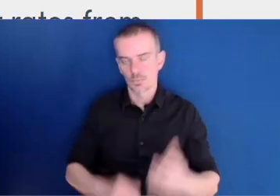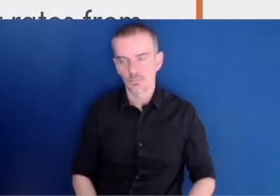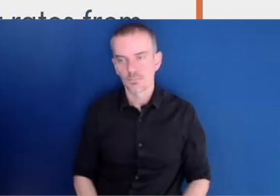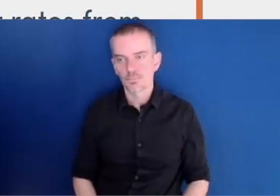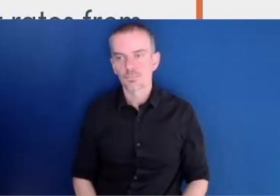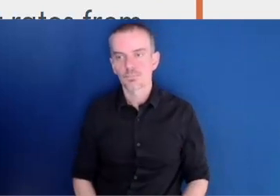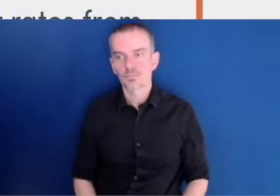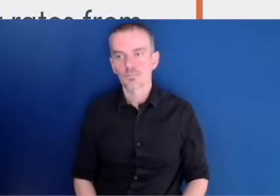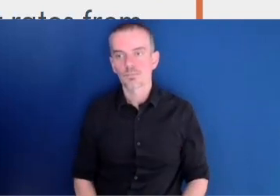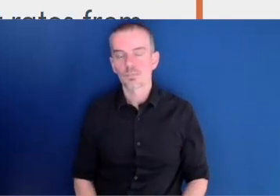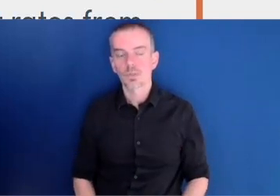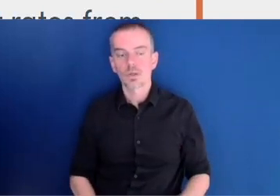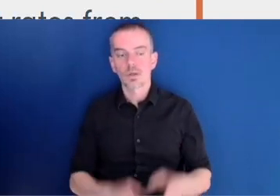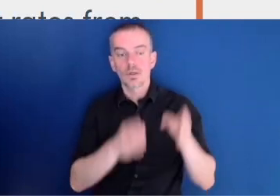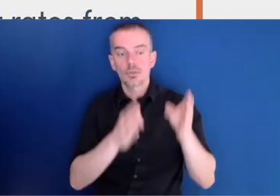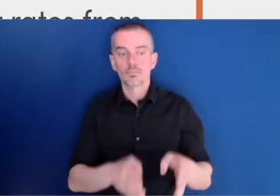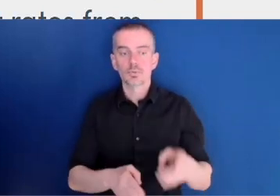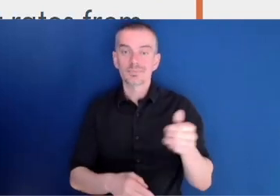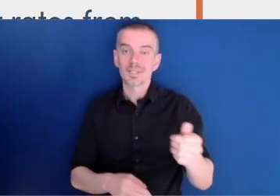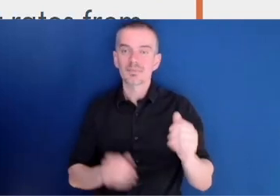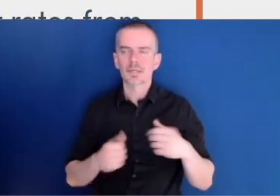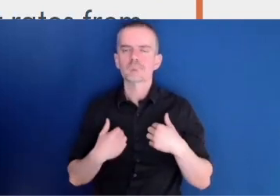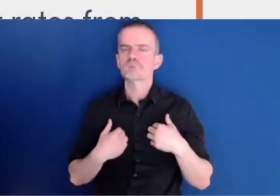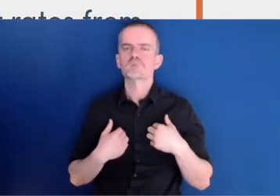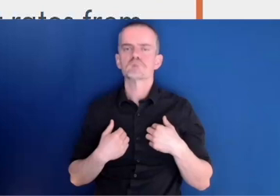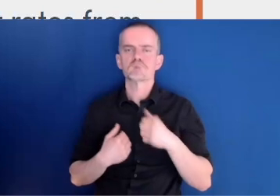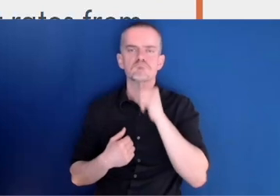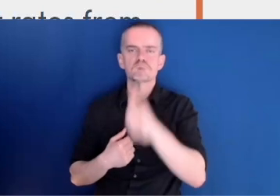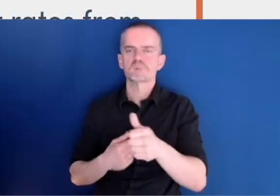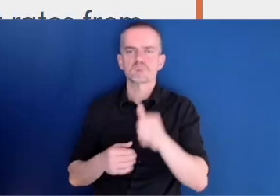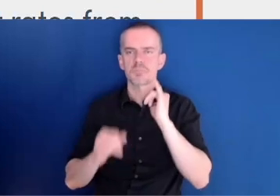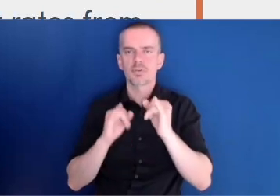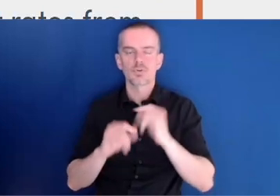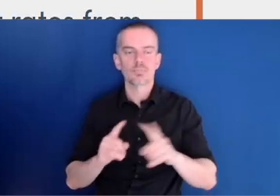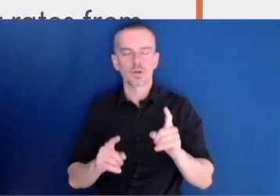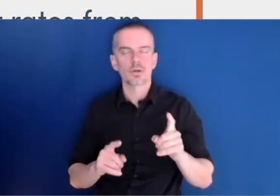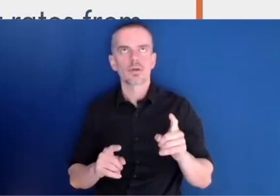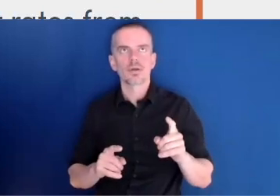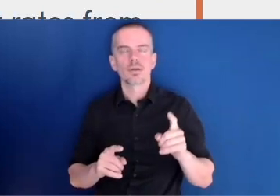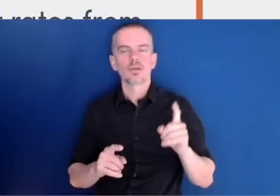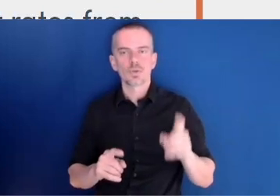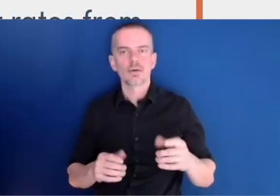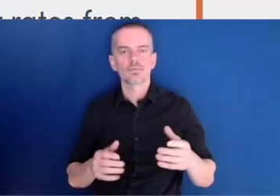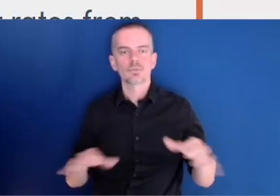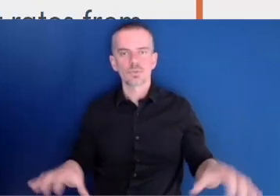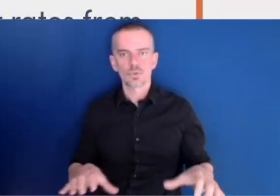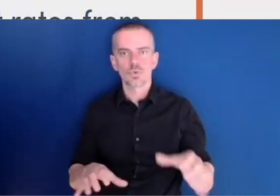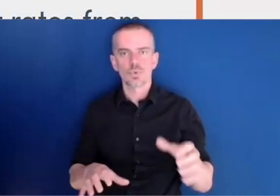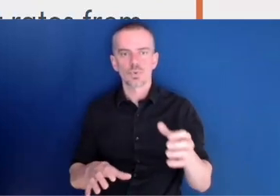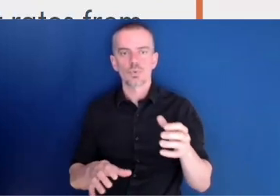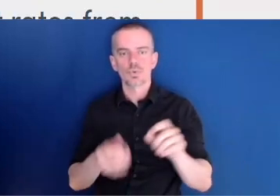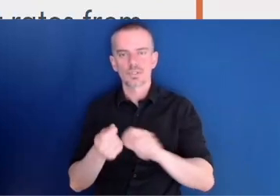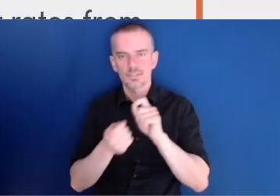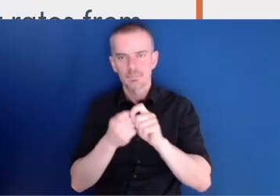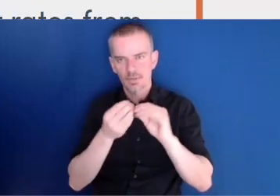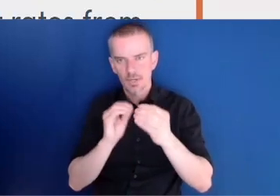can deny an interview, but there are, you know, you have to conduct a certain number of